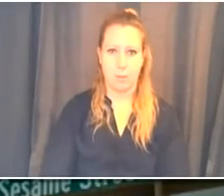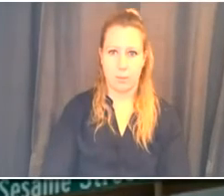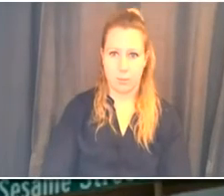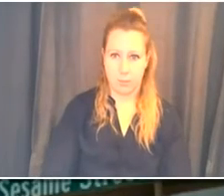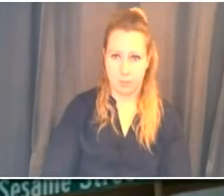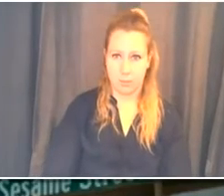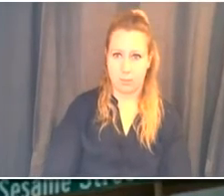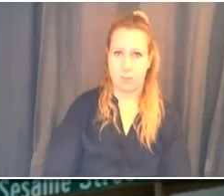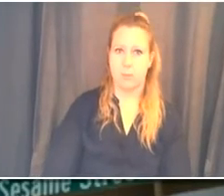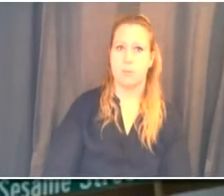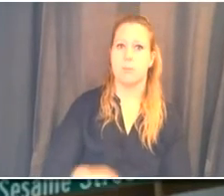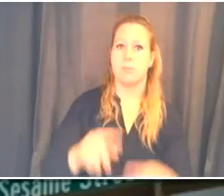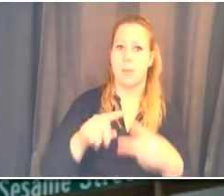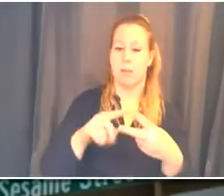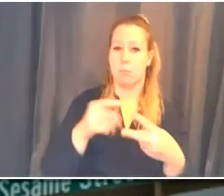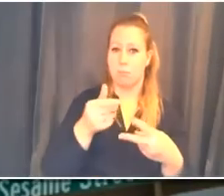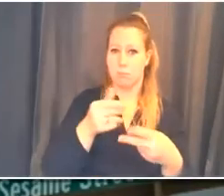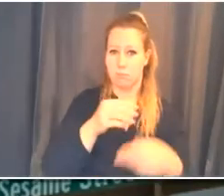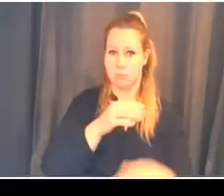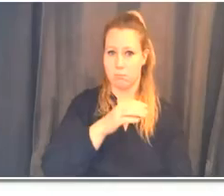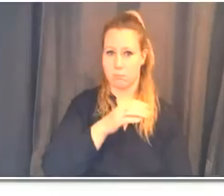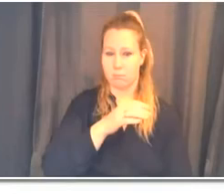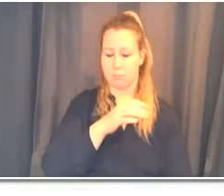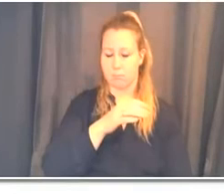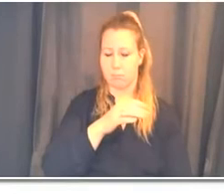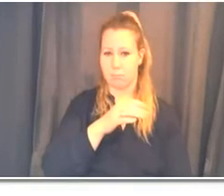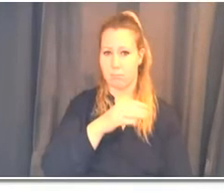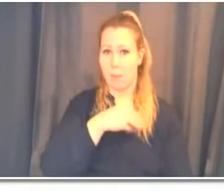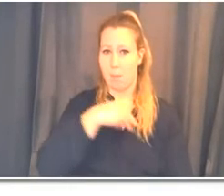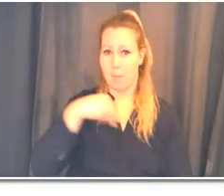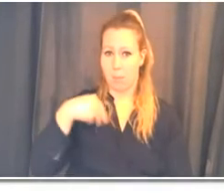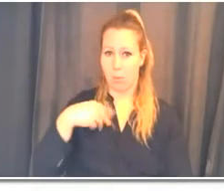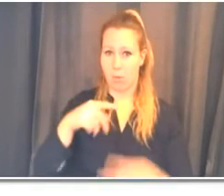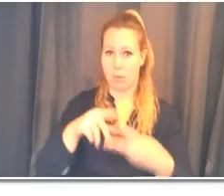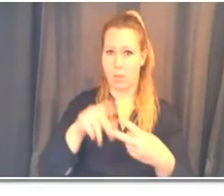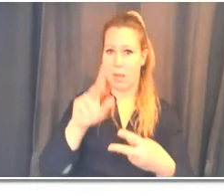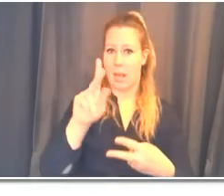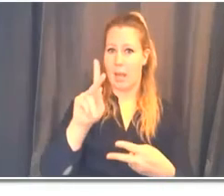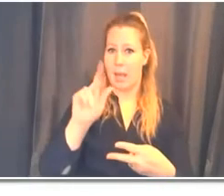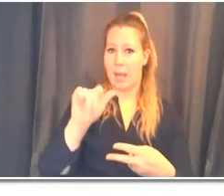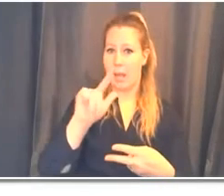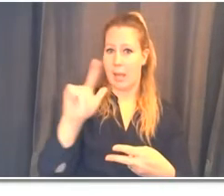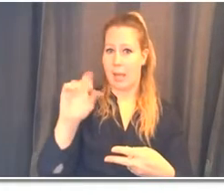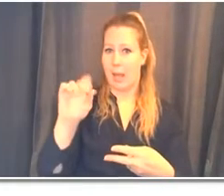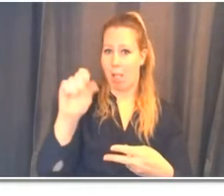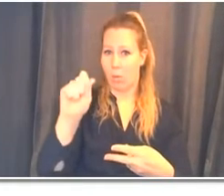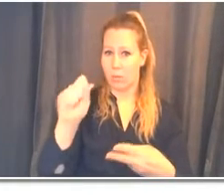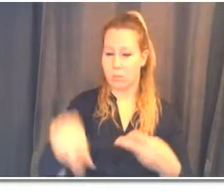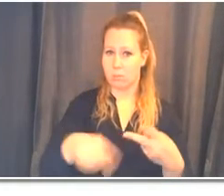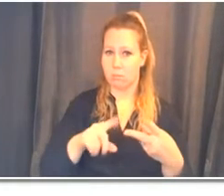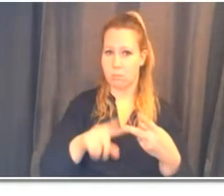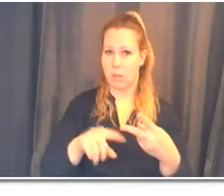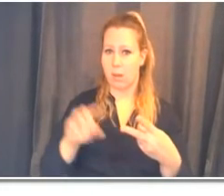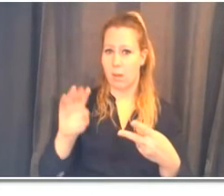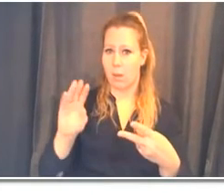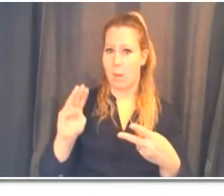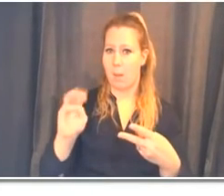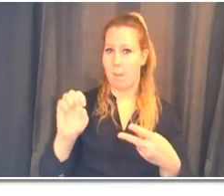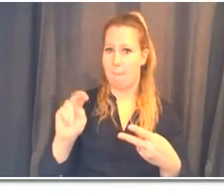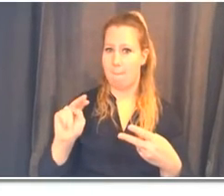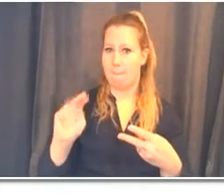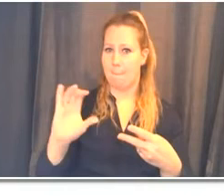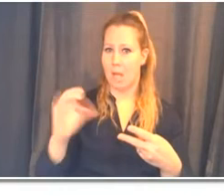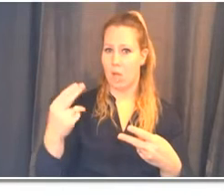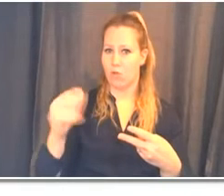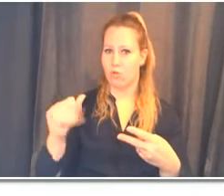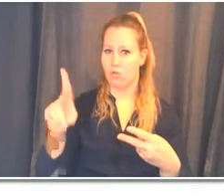no not yet I think actually thank you very much thank you to chair Rosenthal uh thank you to uh